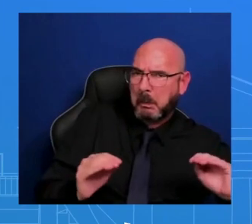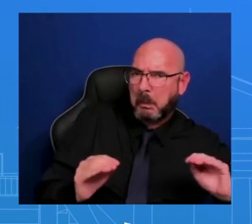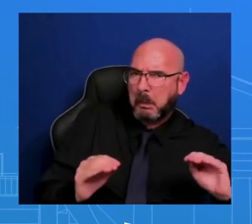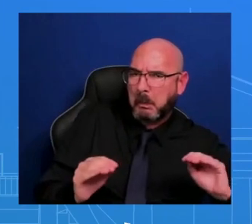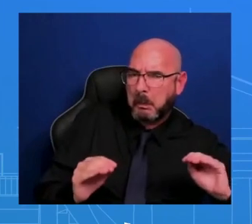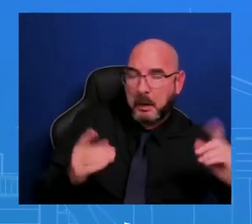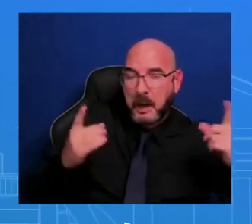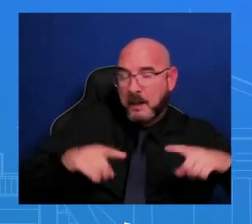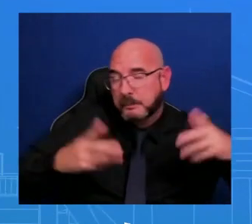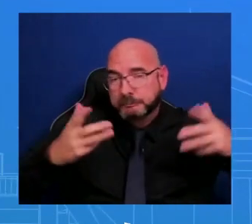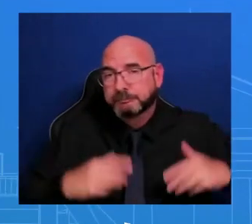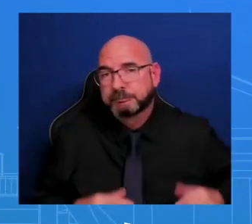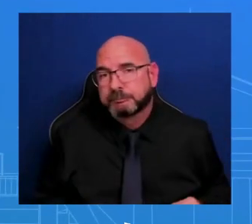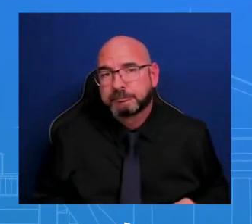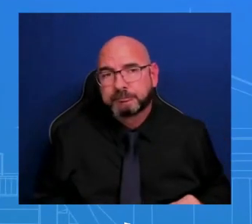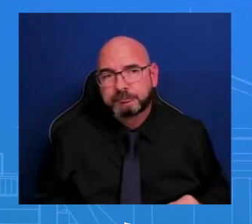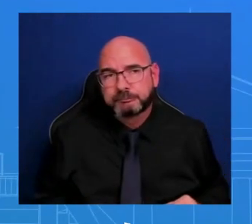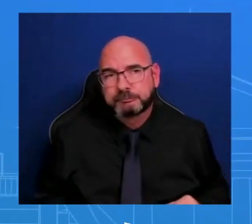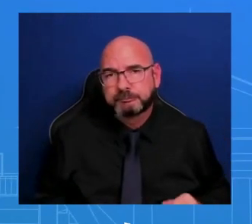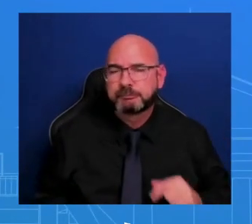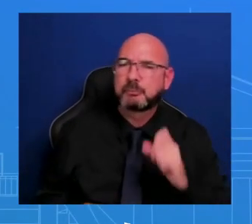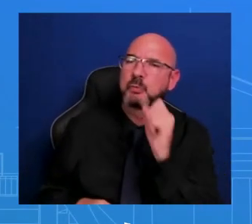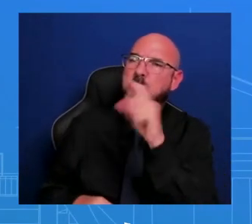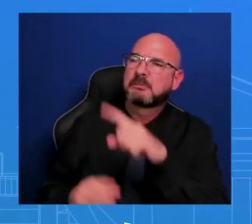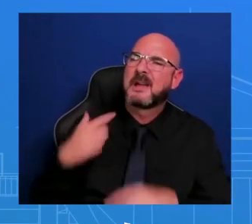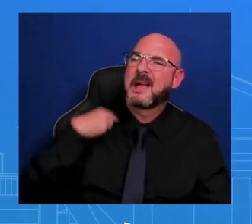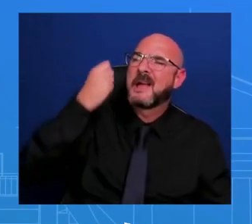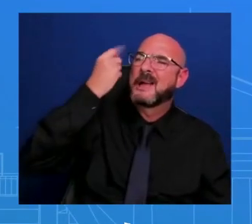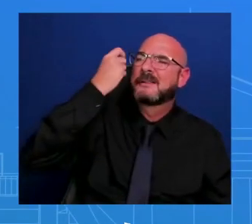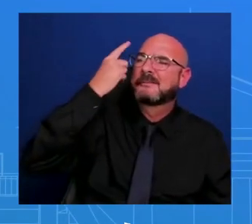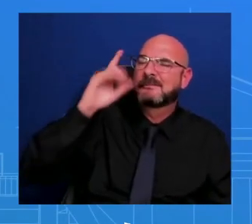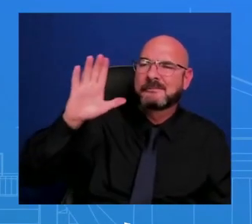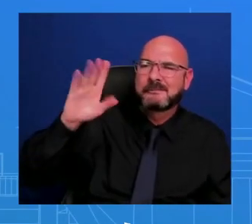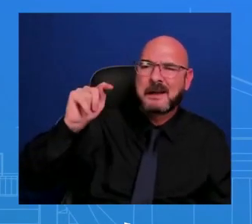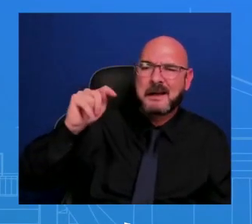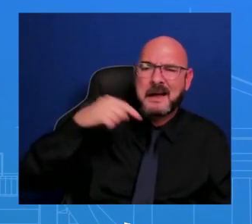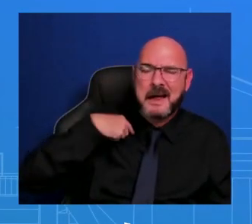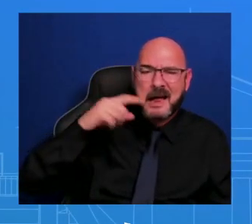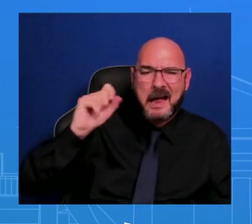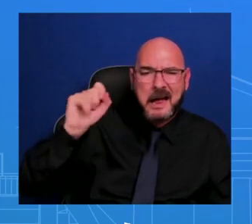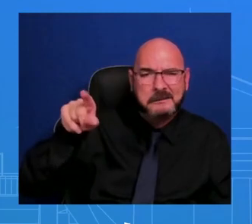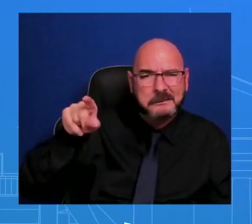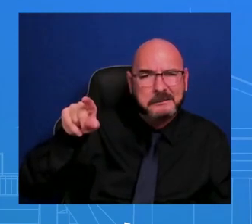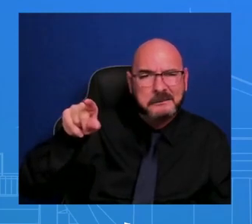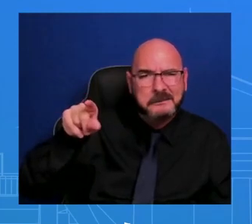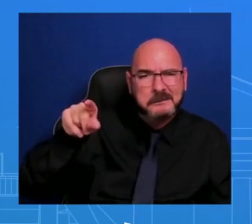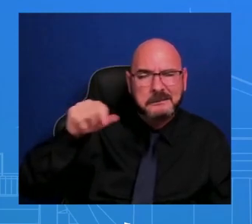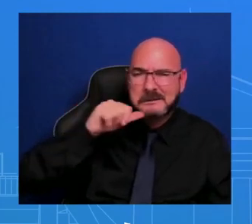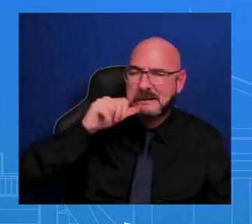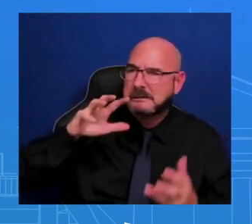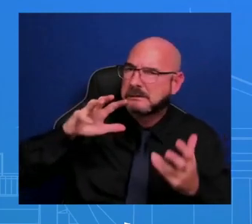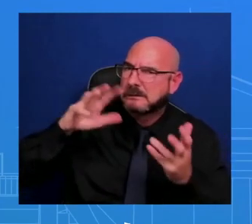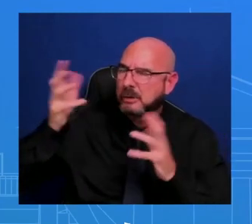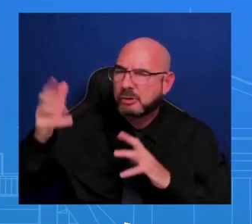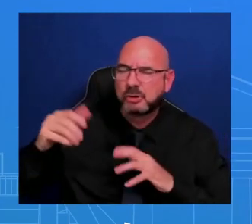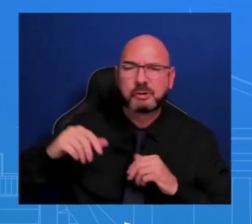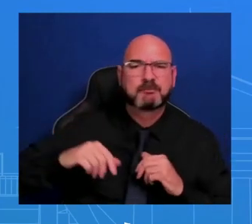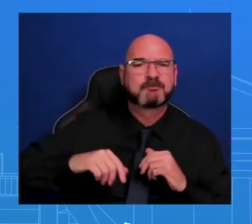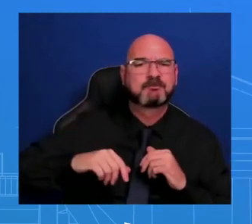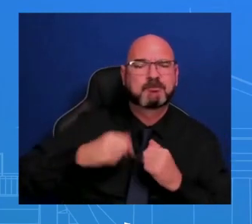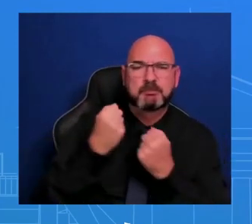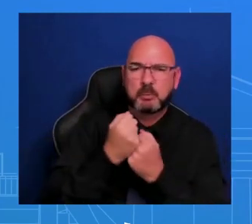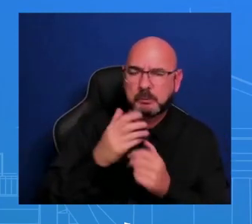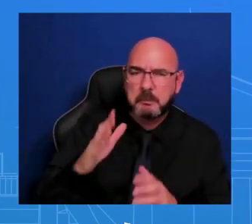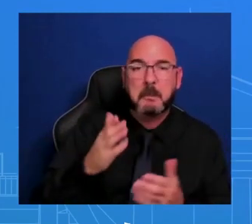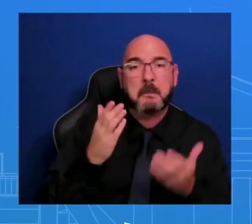supplemental request. You said that in addition to sort of disaster relief, it might include child care and other priorities. And so I'm wondering if, you